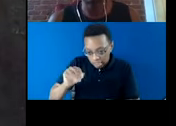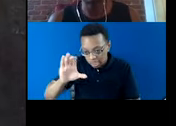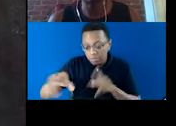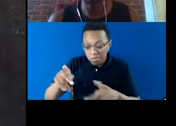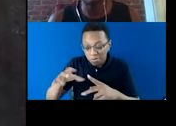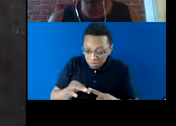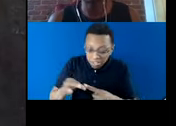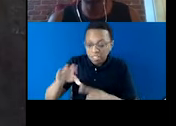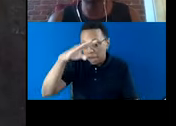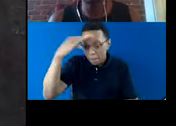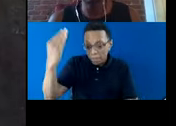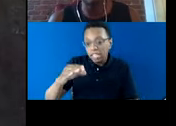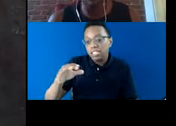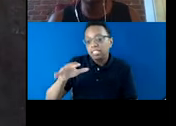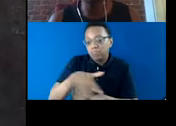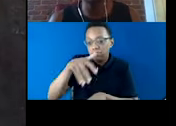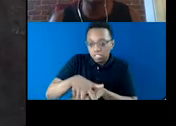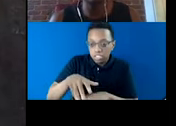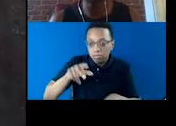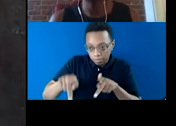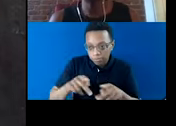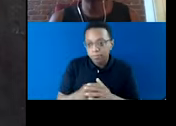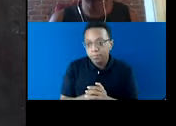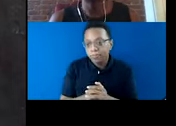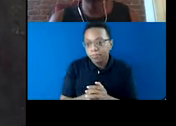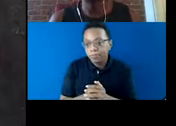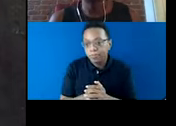people. And so that is one of the reasons why we see